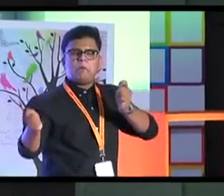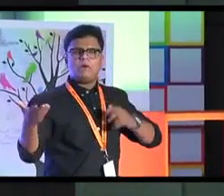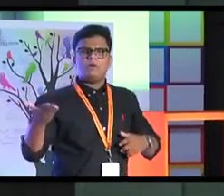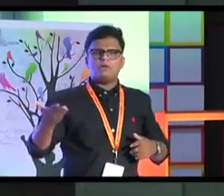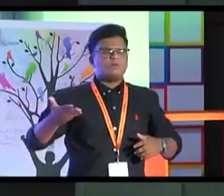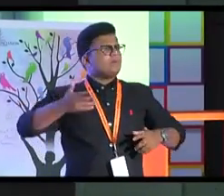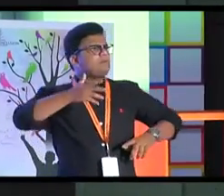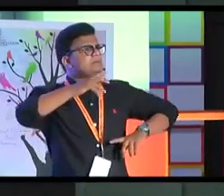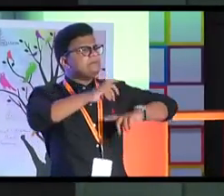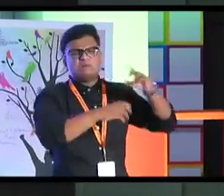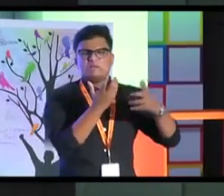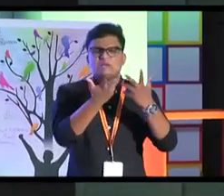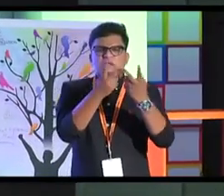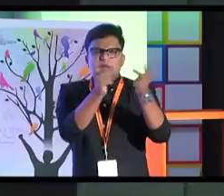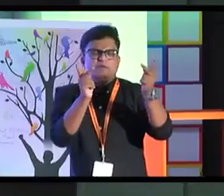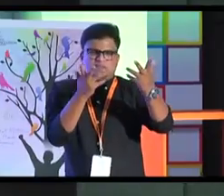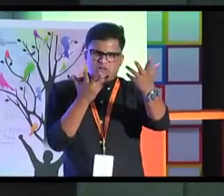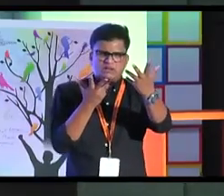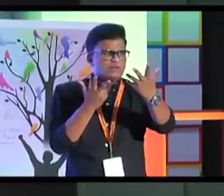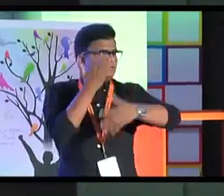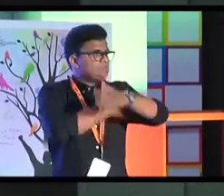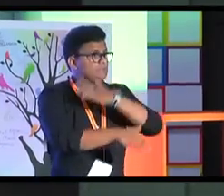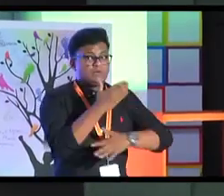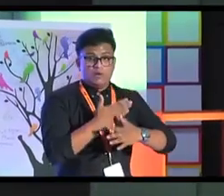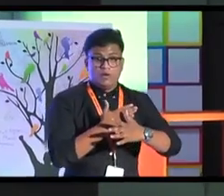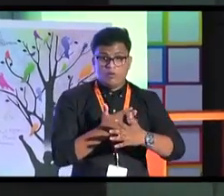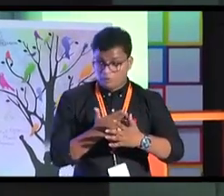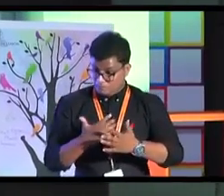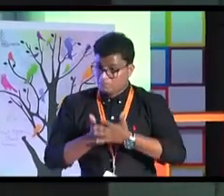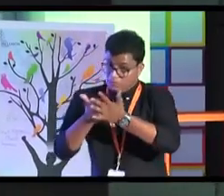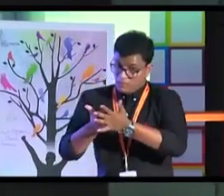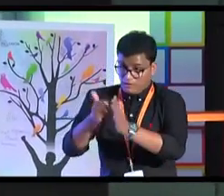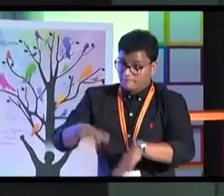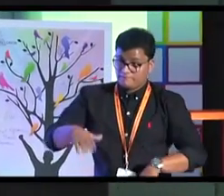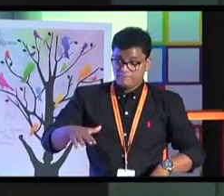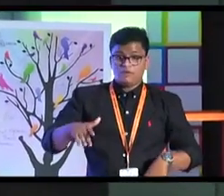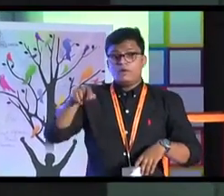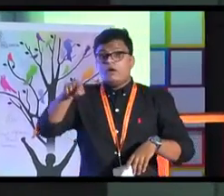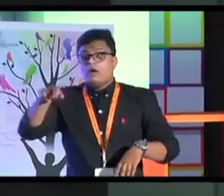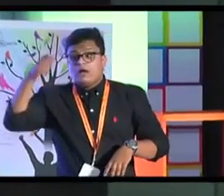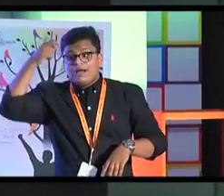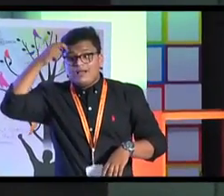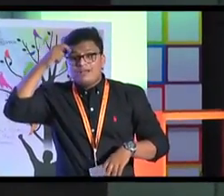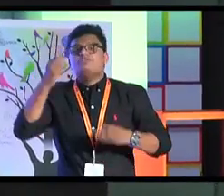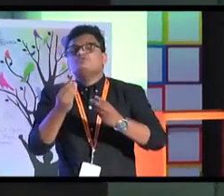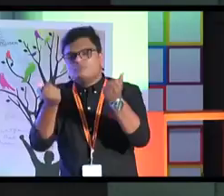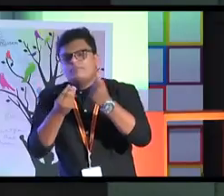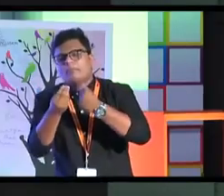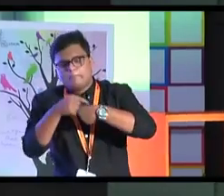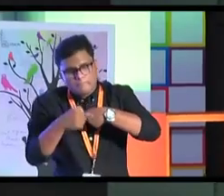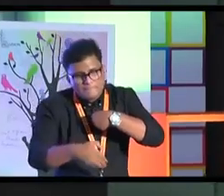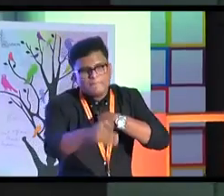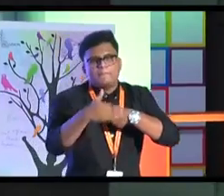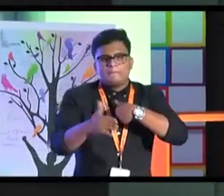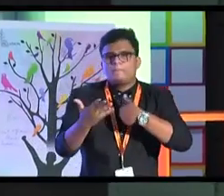living of people with disability. That's a historic moment. So believe me, this issue will be resolved because now, because of efforts of